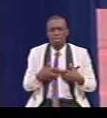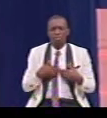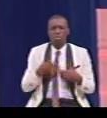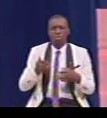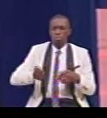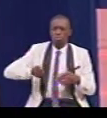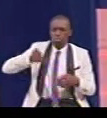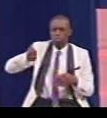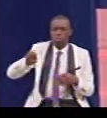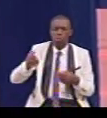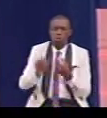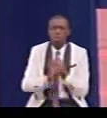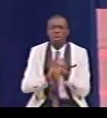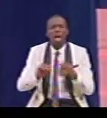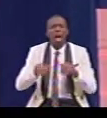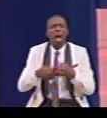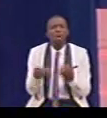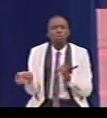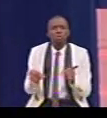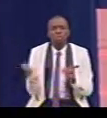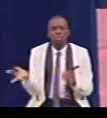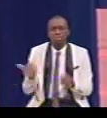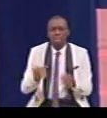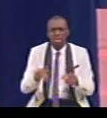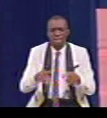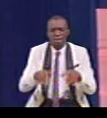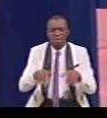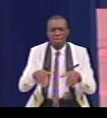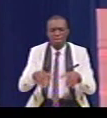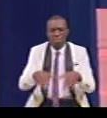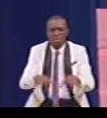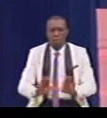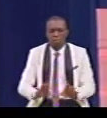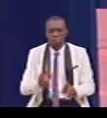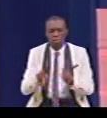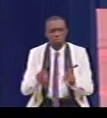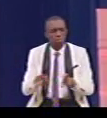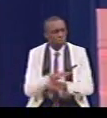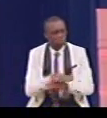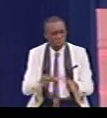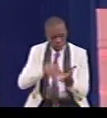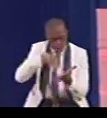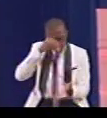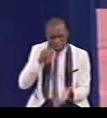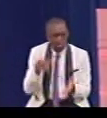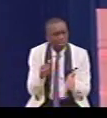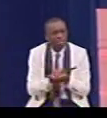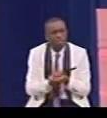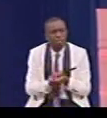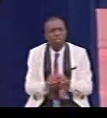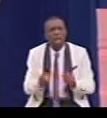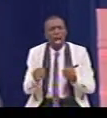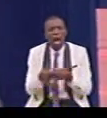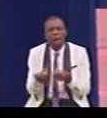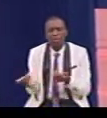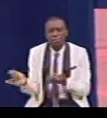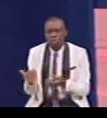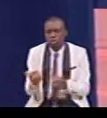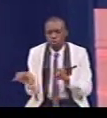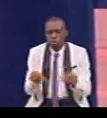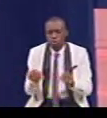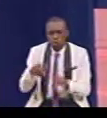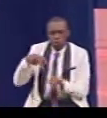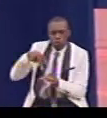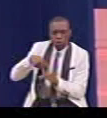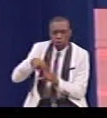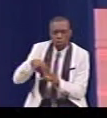how do they conduct their burial ceremony land not the way of the healing how do they do export how do